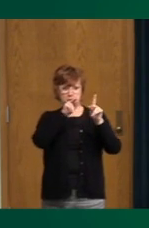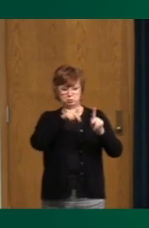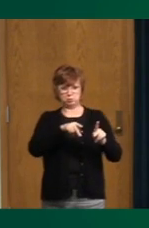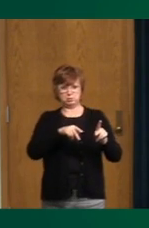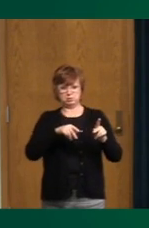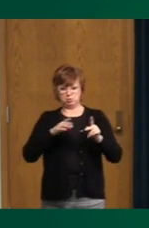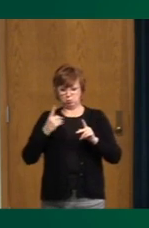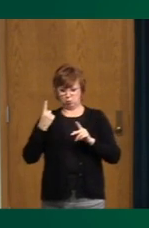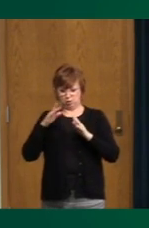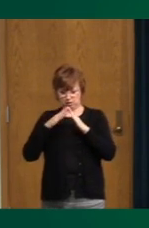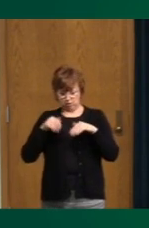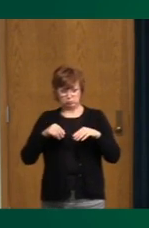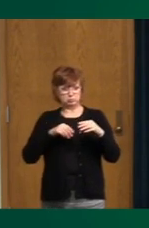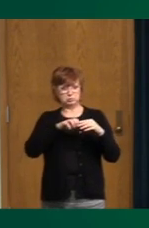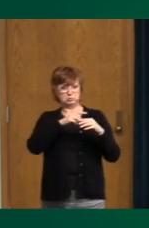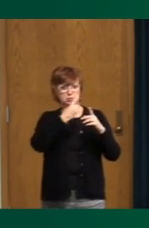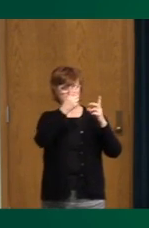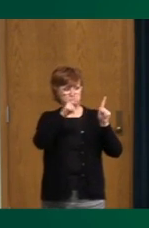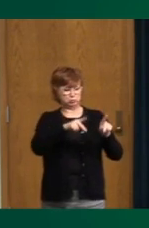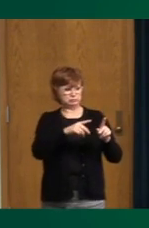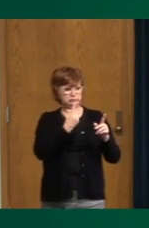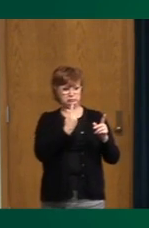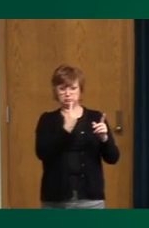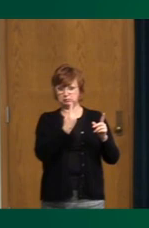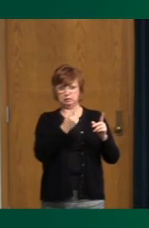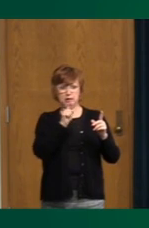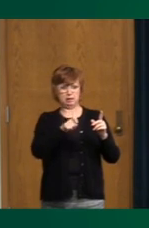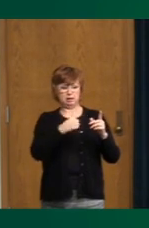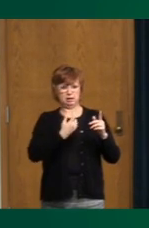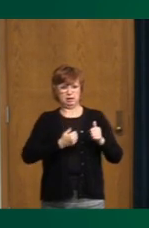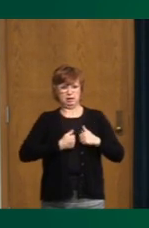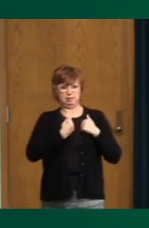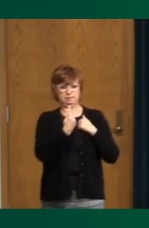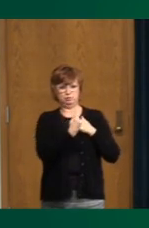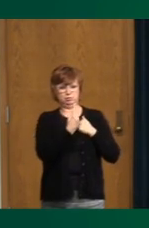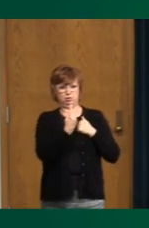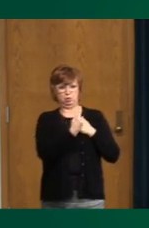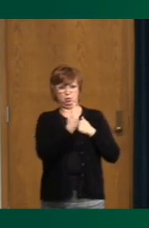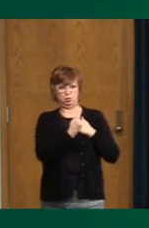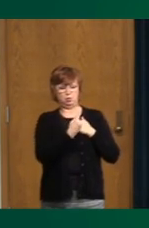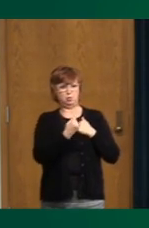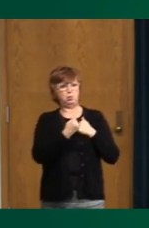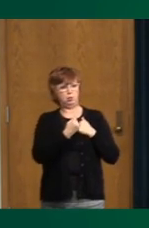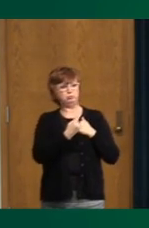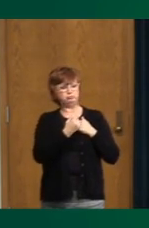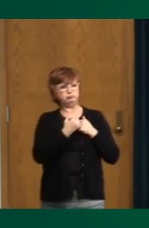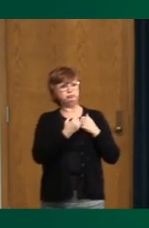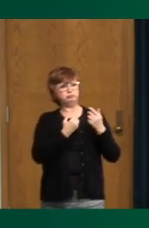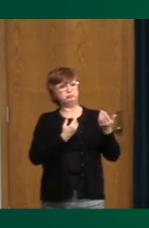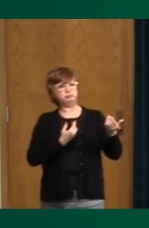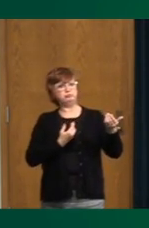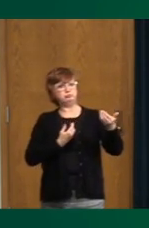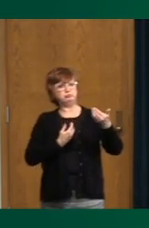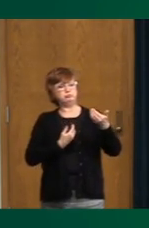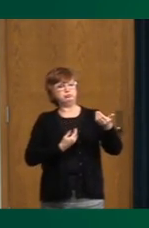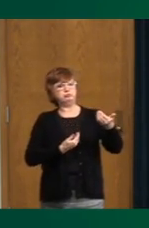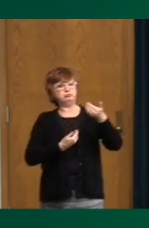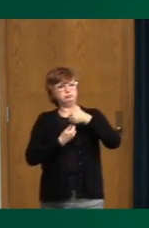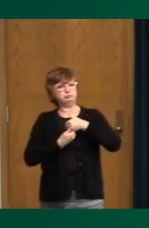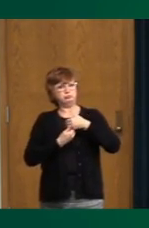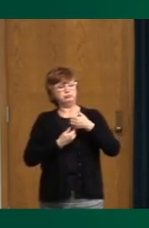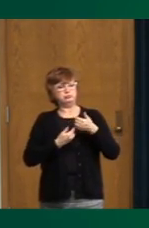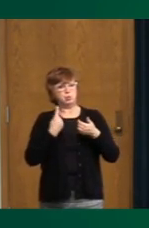So obviously, there needs to be some respite for people who live alone. And obviously, if parents or grandparents or other friends and family need